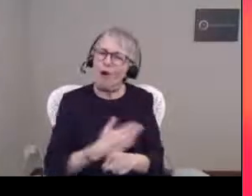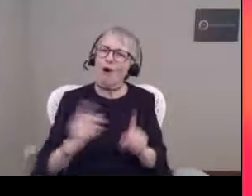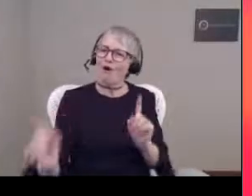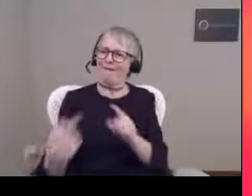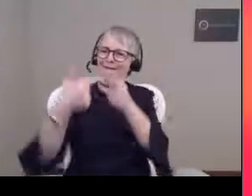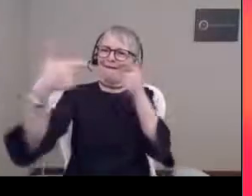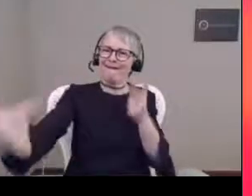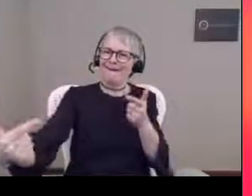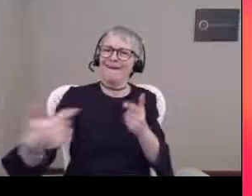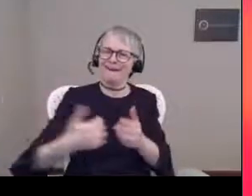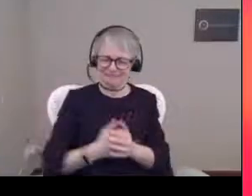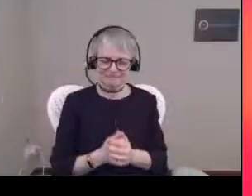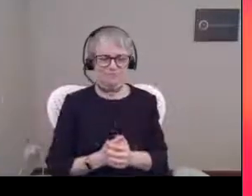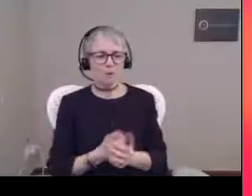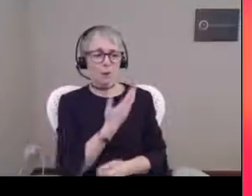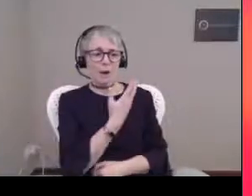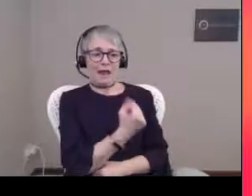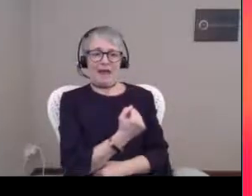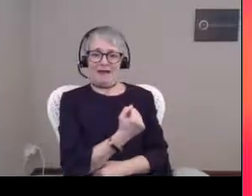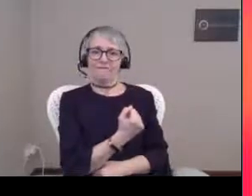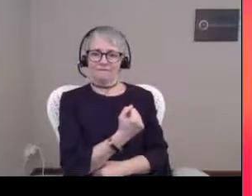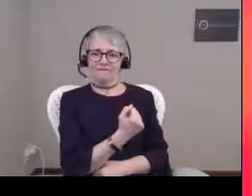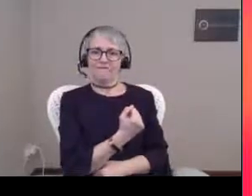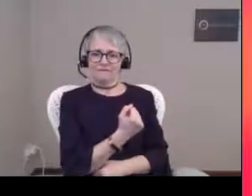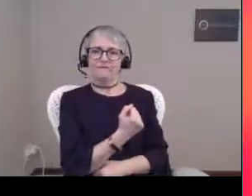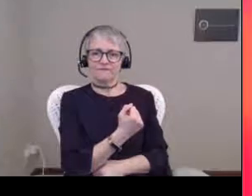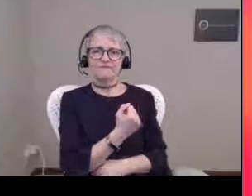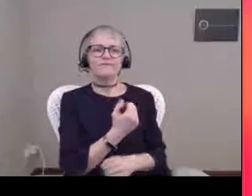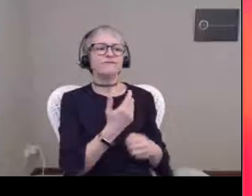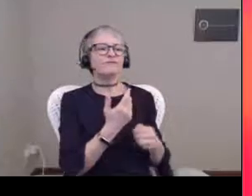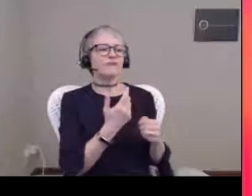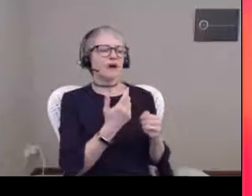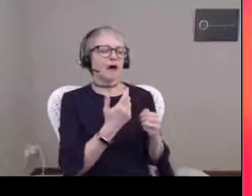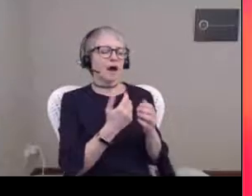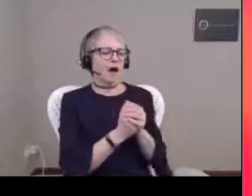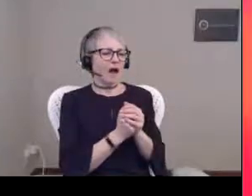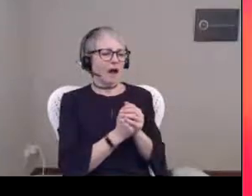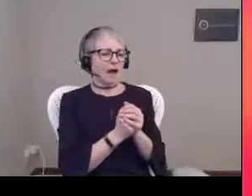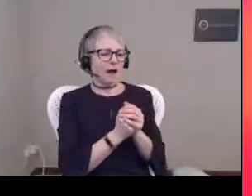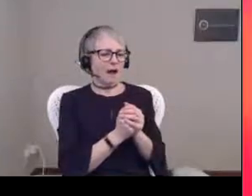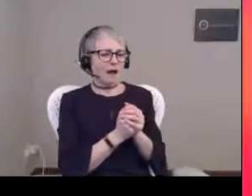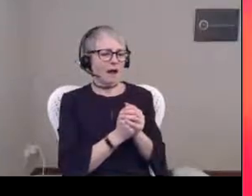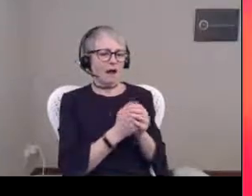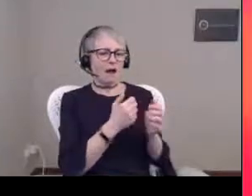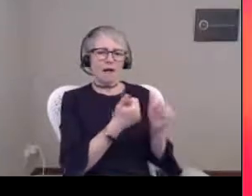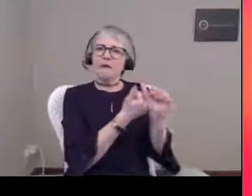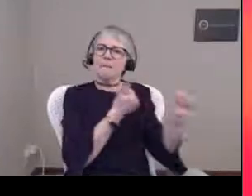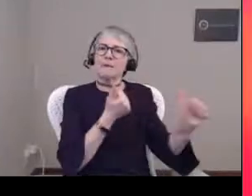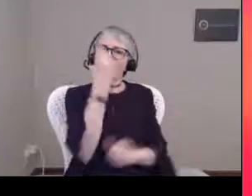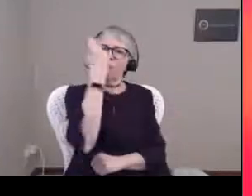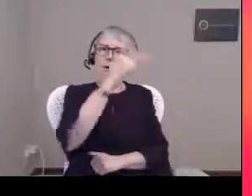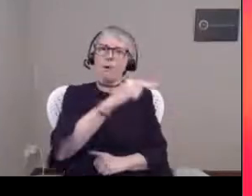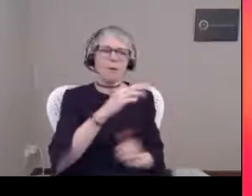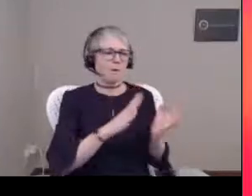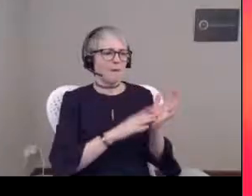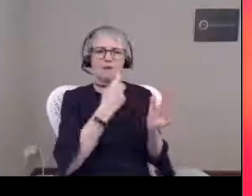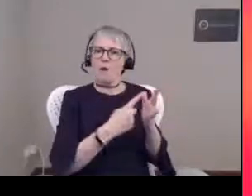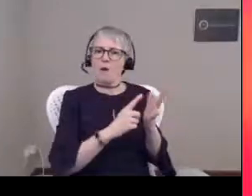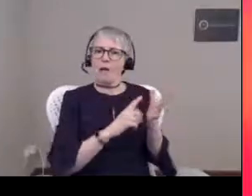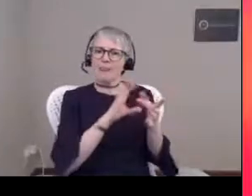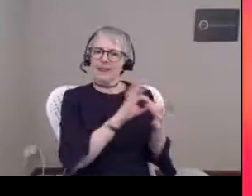called Microlink, which does fantastic work in ensuring any sort of reasonable adjustments are supported in terms